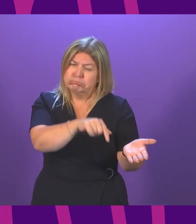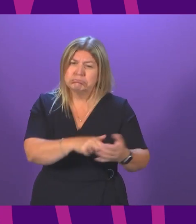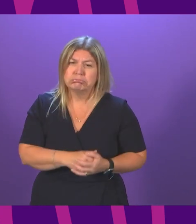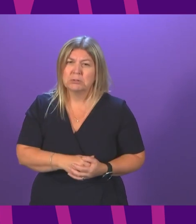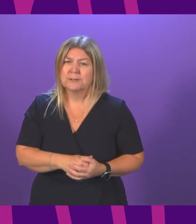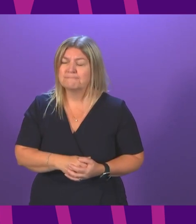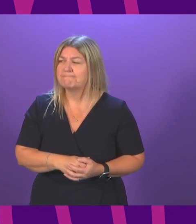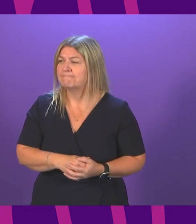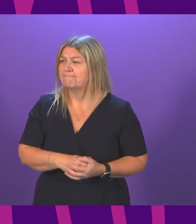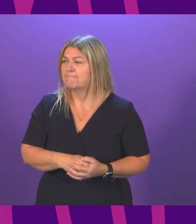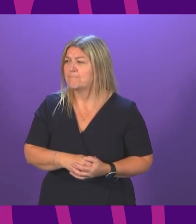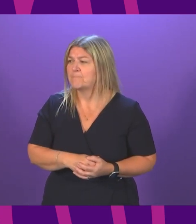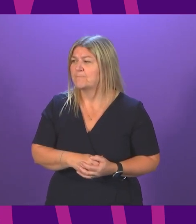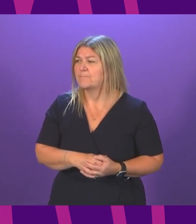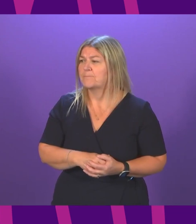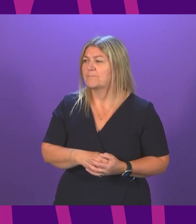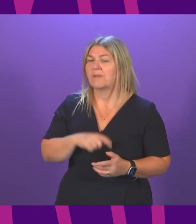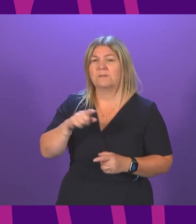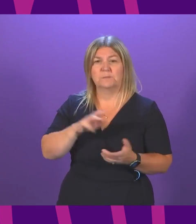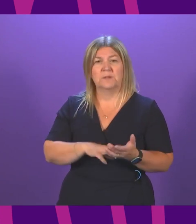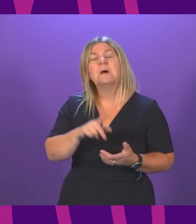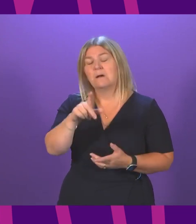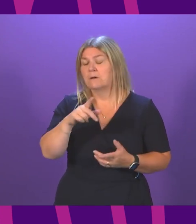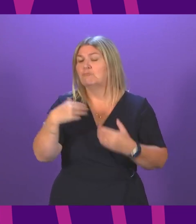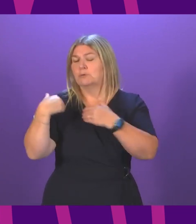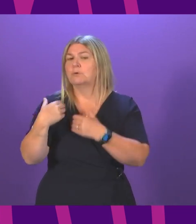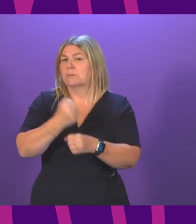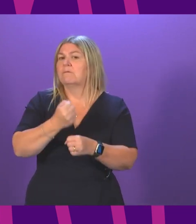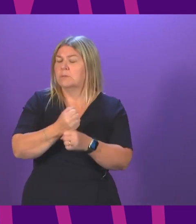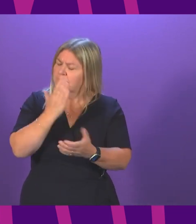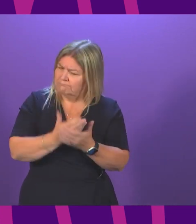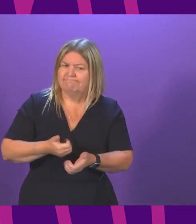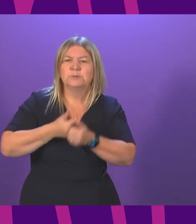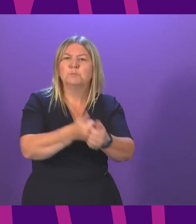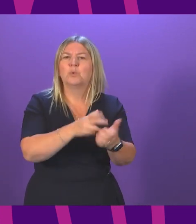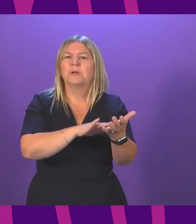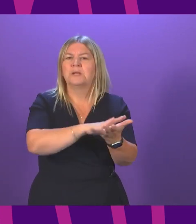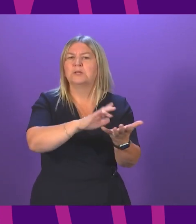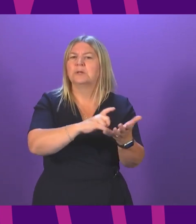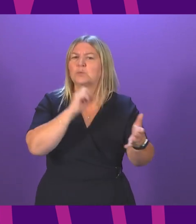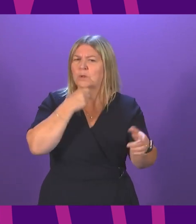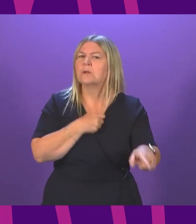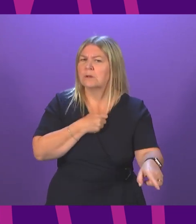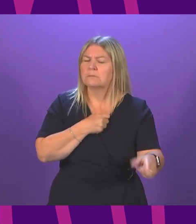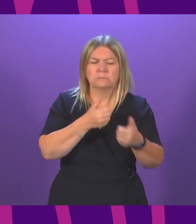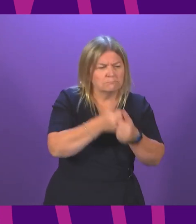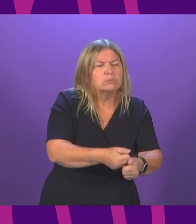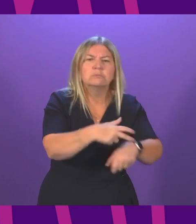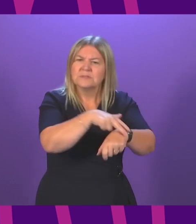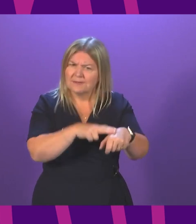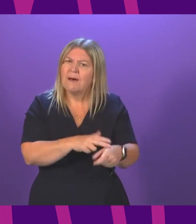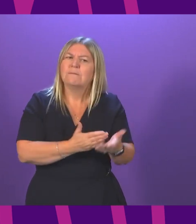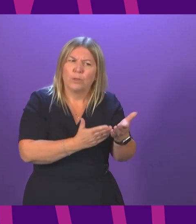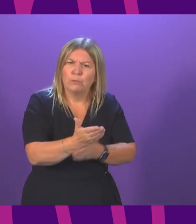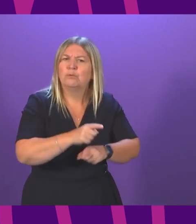It is the responsibility of the government to support the NHS and help NHS staff get through